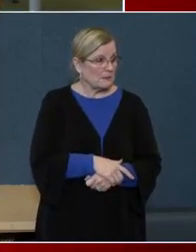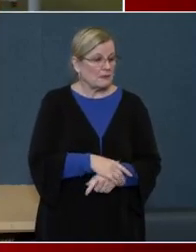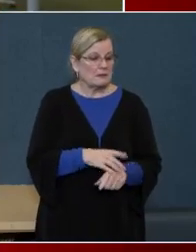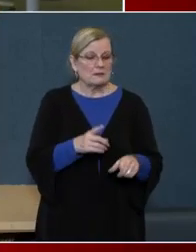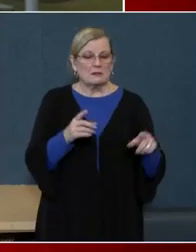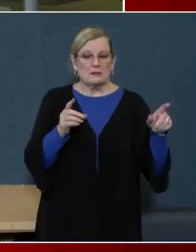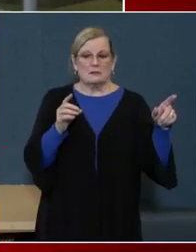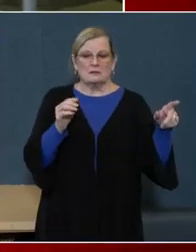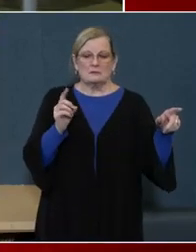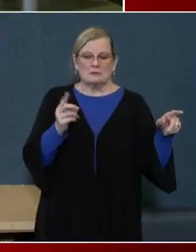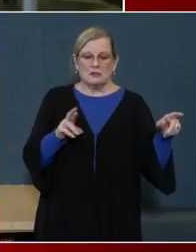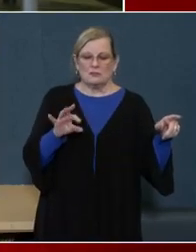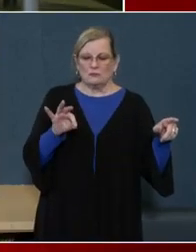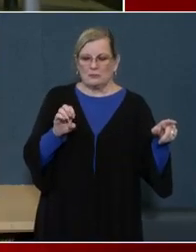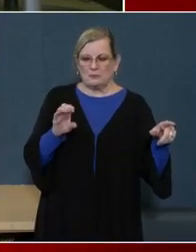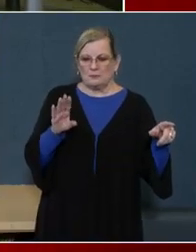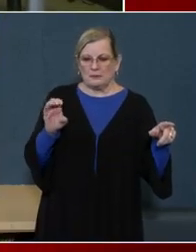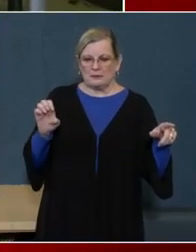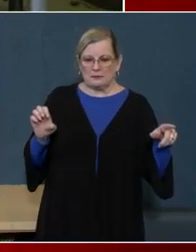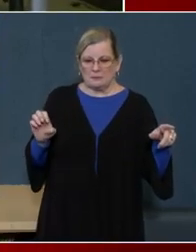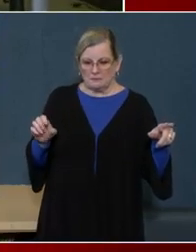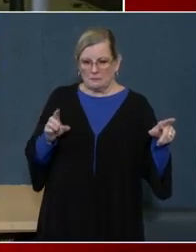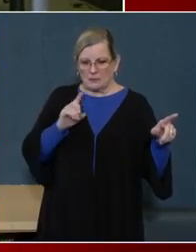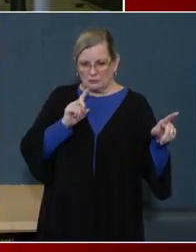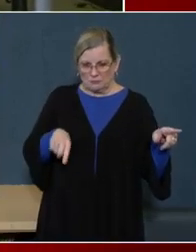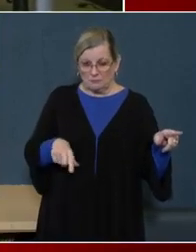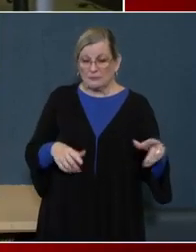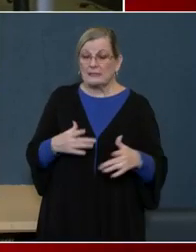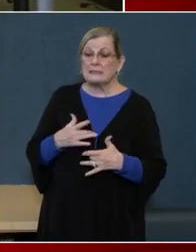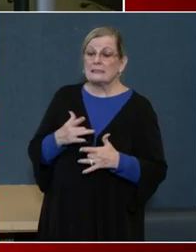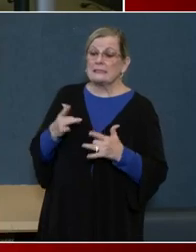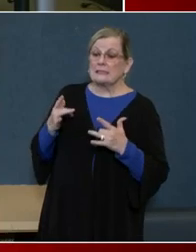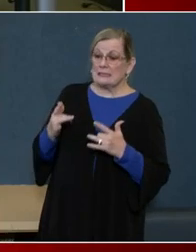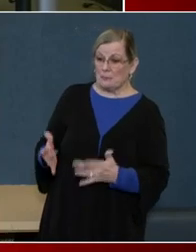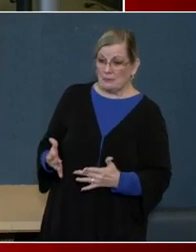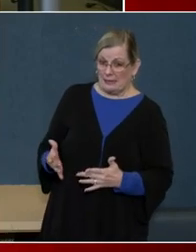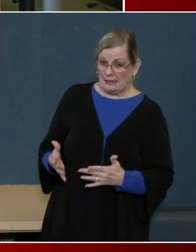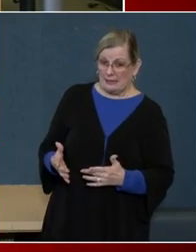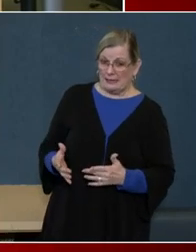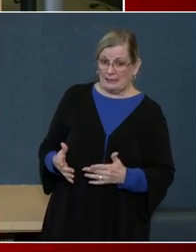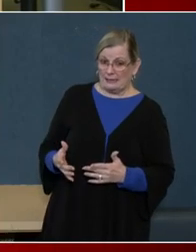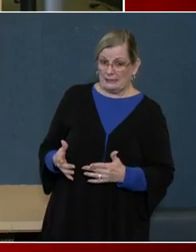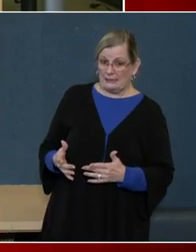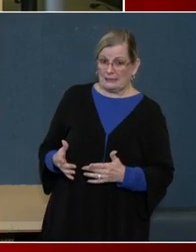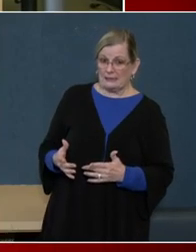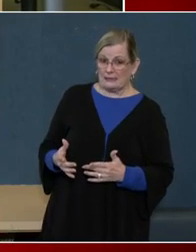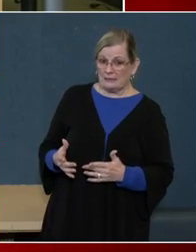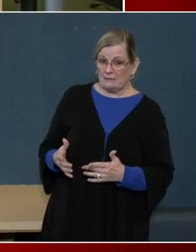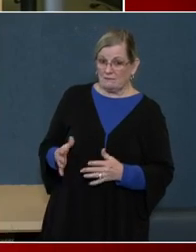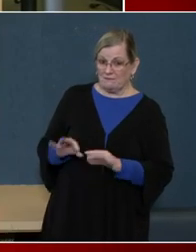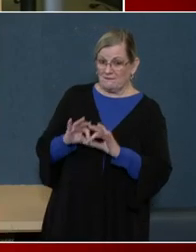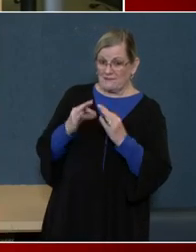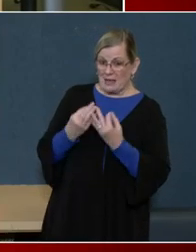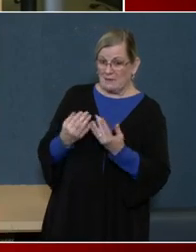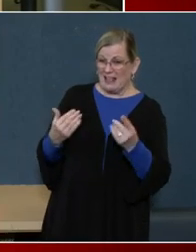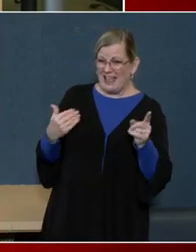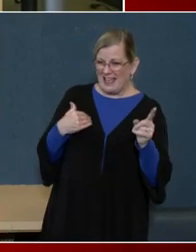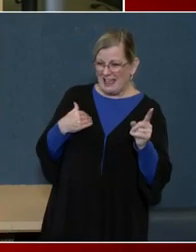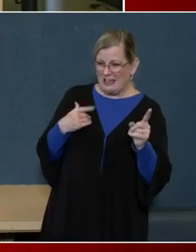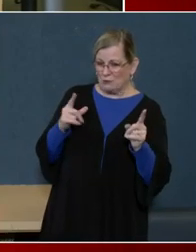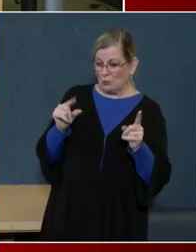Typically, a student and family is given 20 days to provide certification